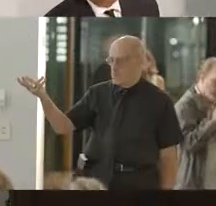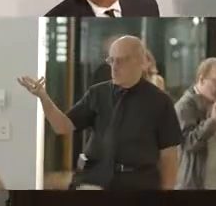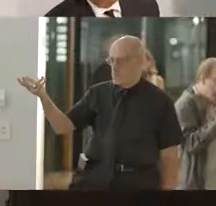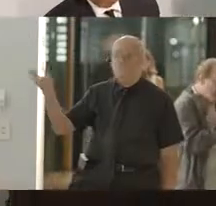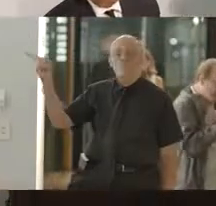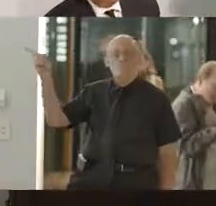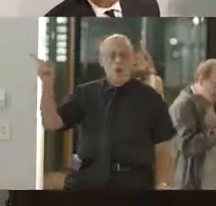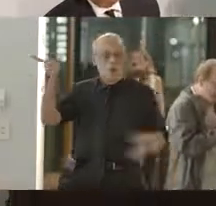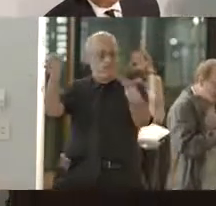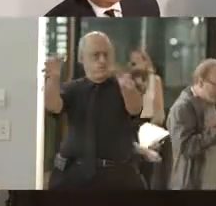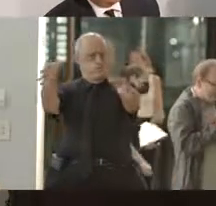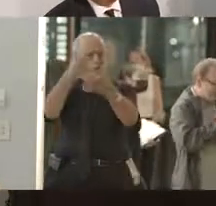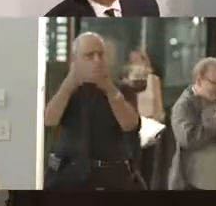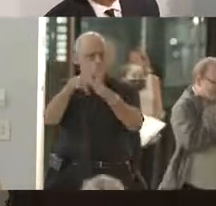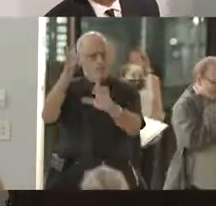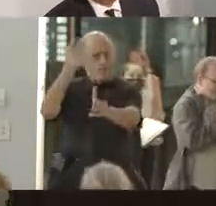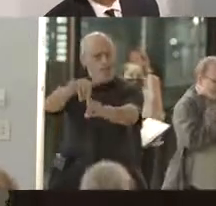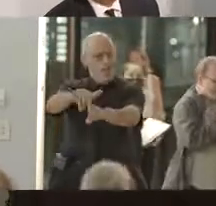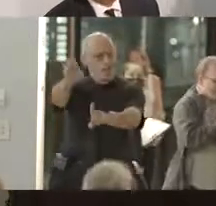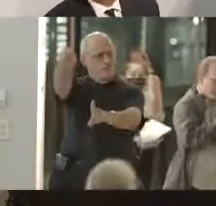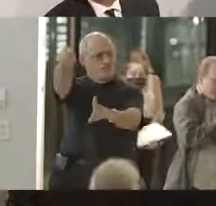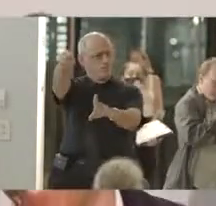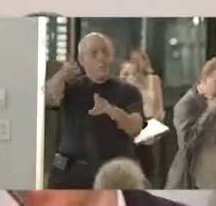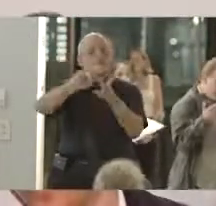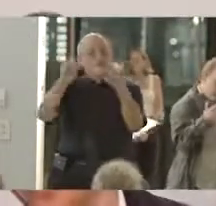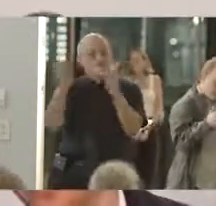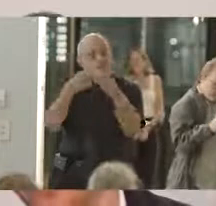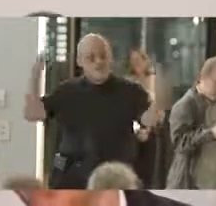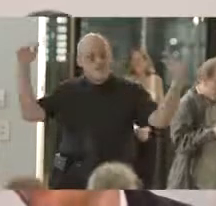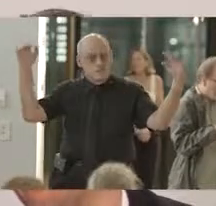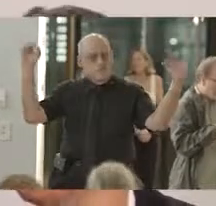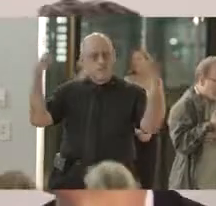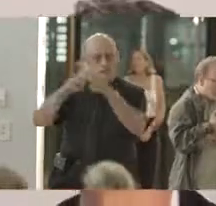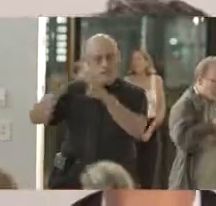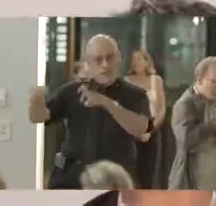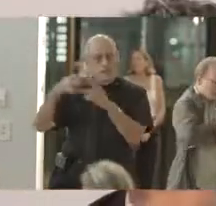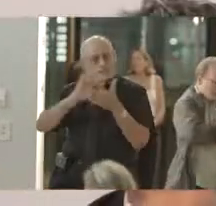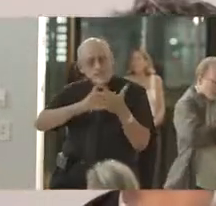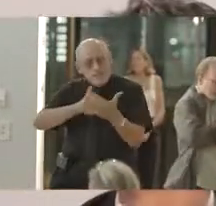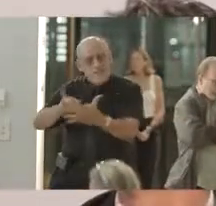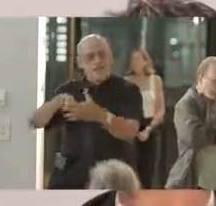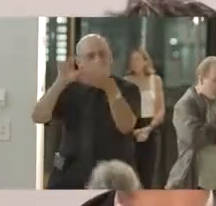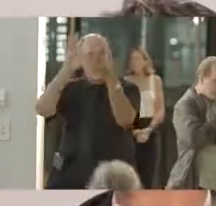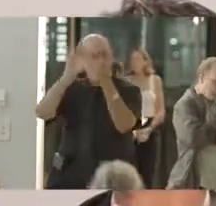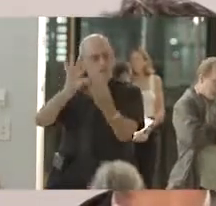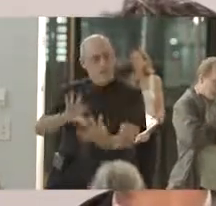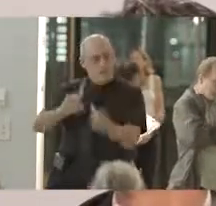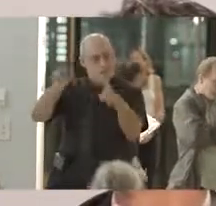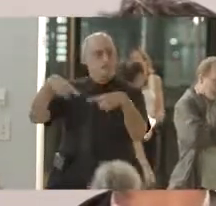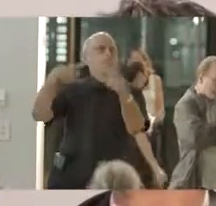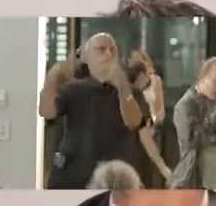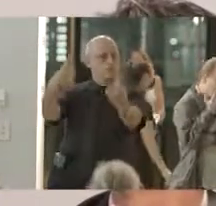I would say it's absolutely design principle. I would say, again, the team came to this meeting studying the 500 comments that we've received thus